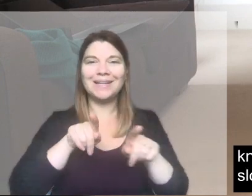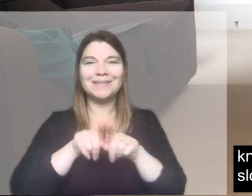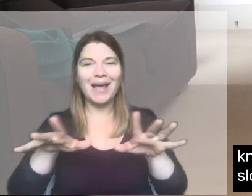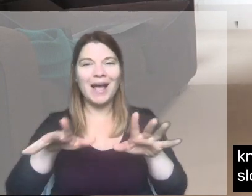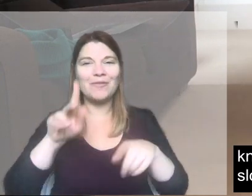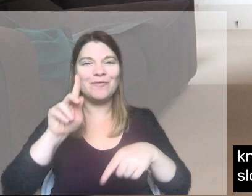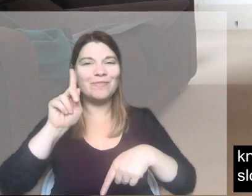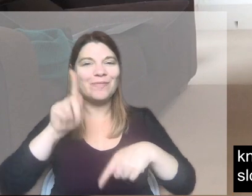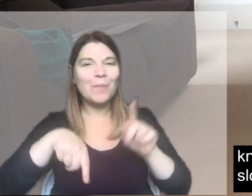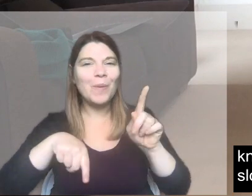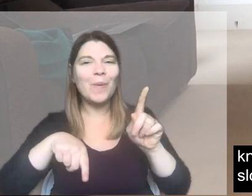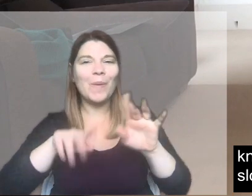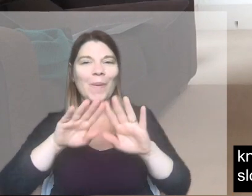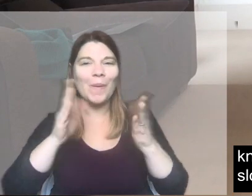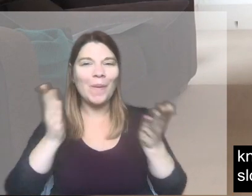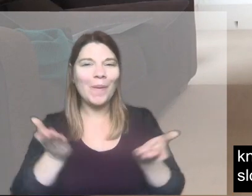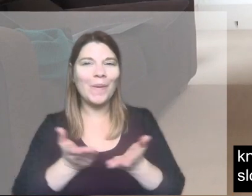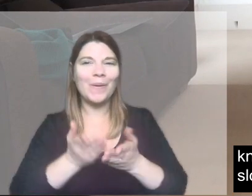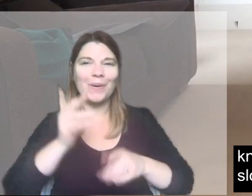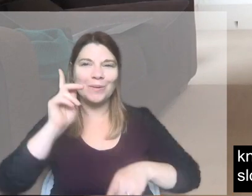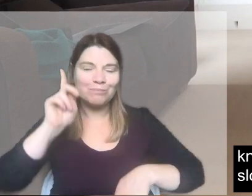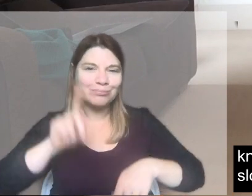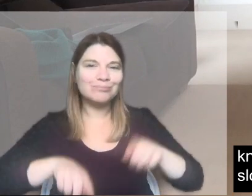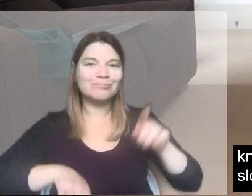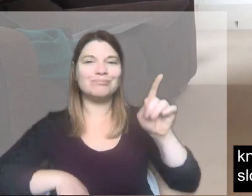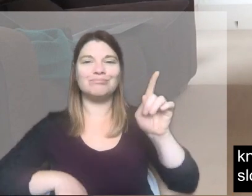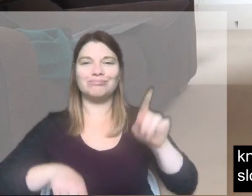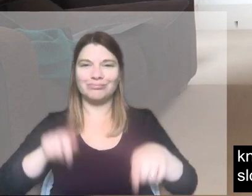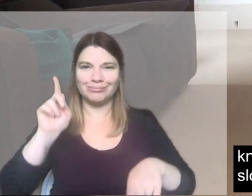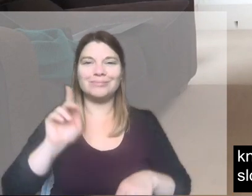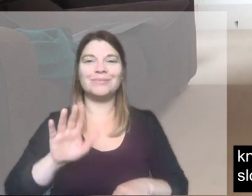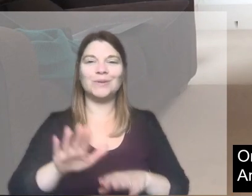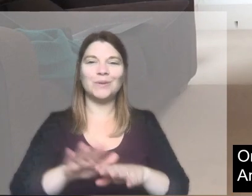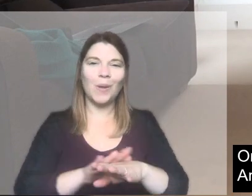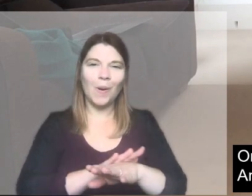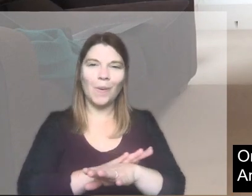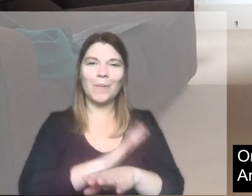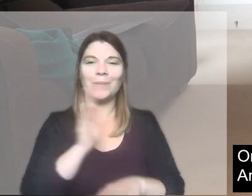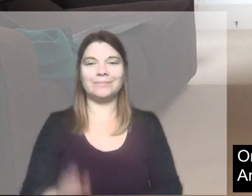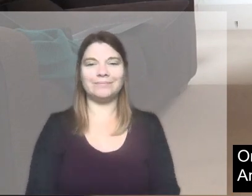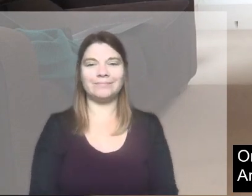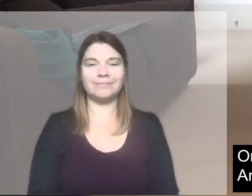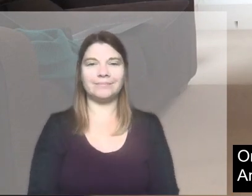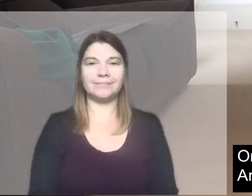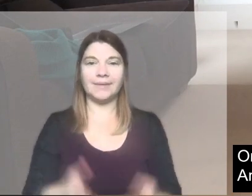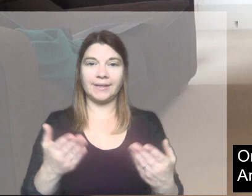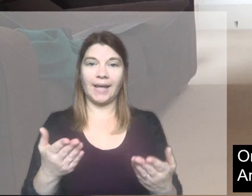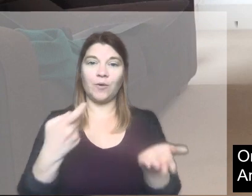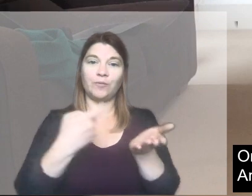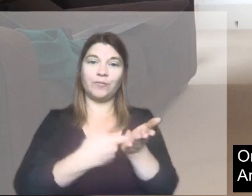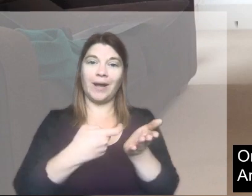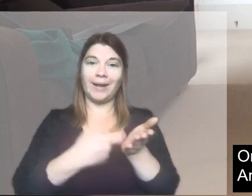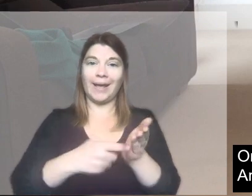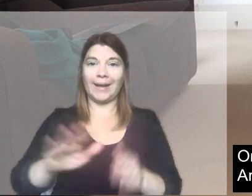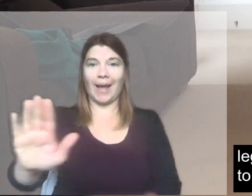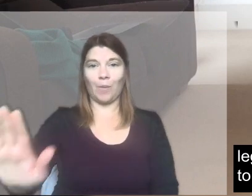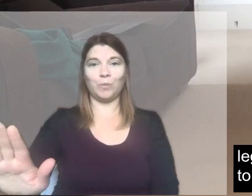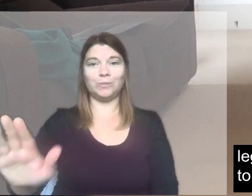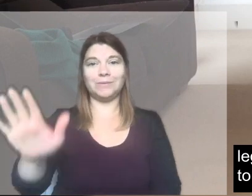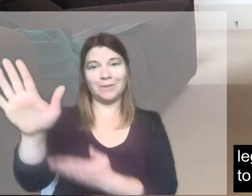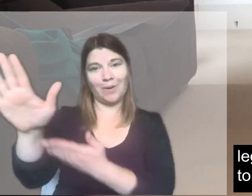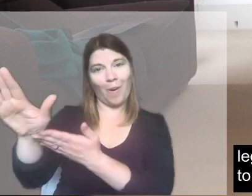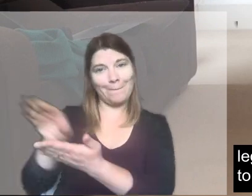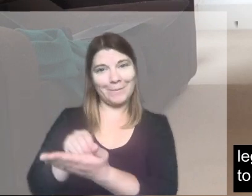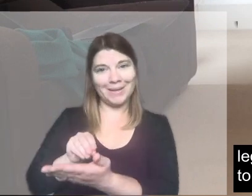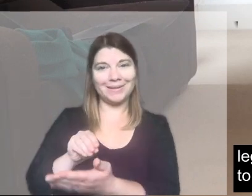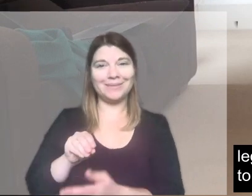And it's almost like I'm slow motion kicking a football. One foot forwards at a time. And then I'm going to just keep my right leg